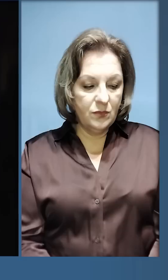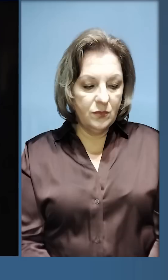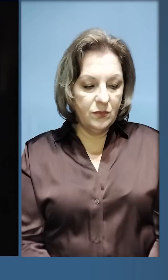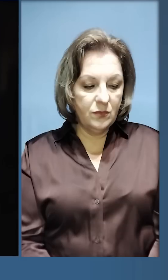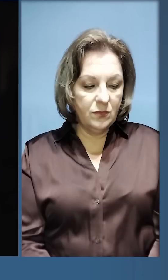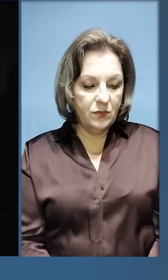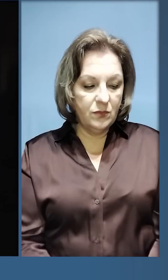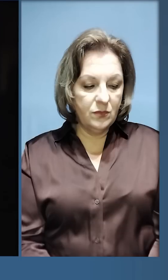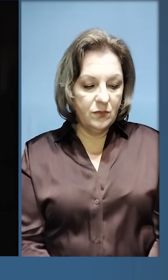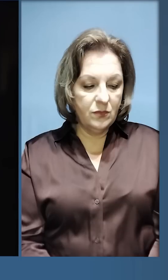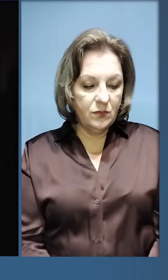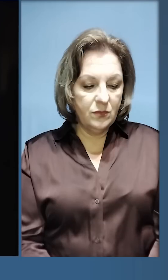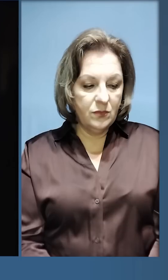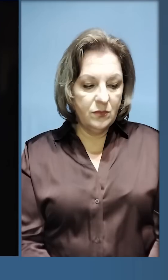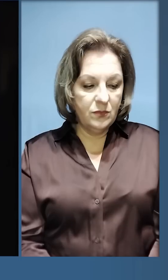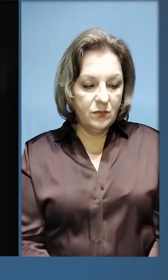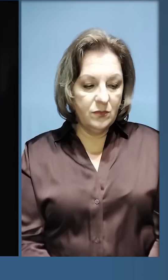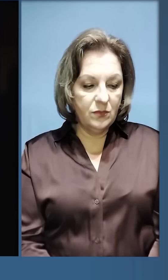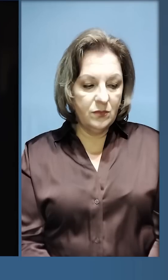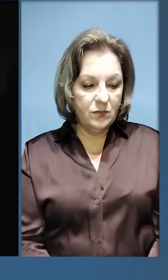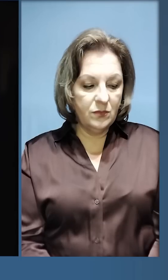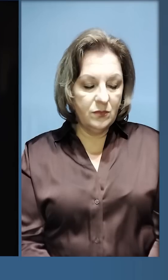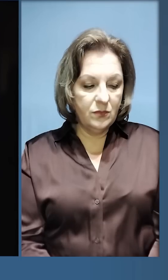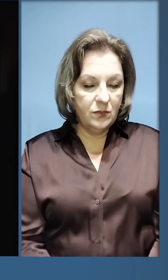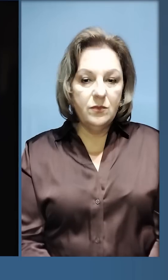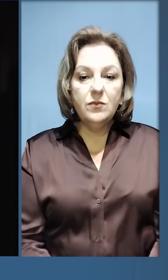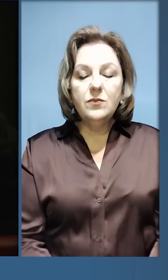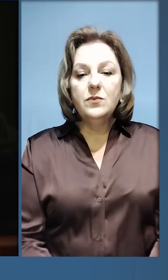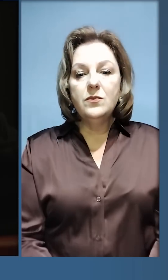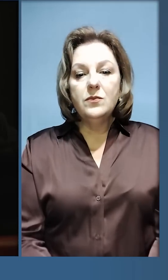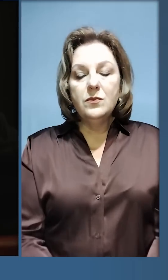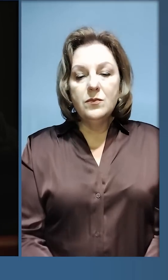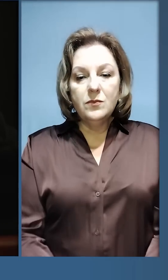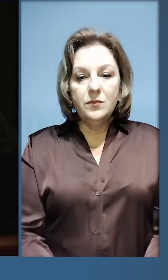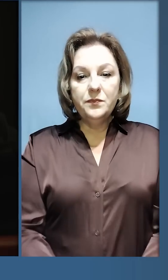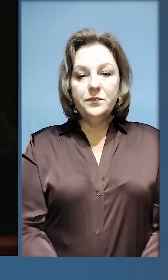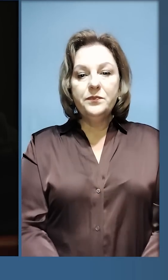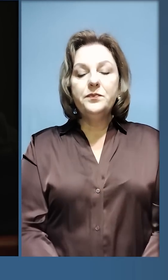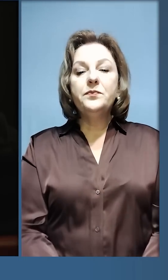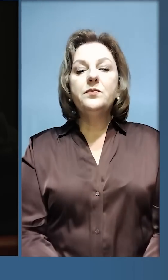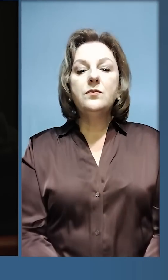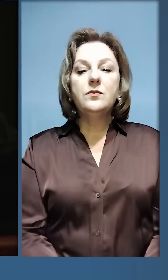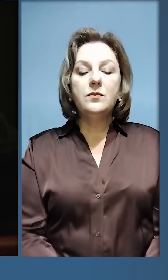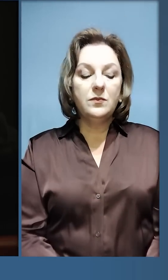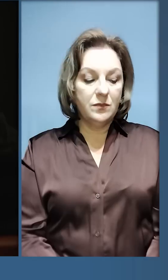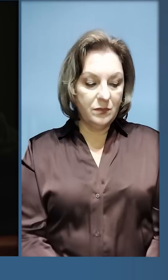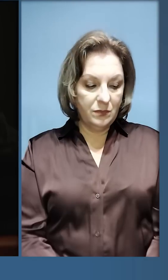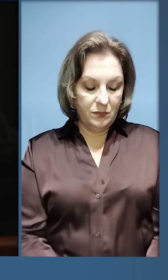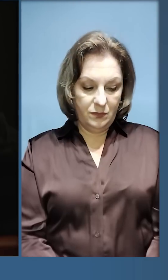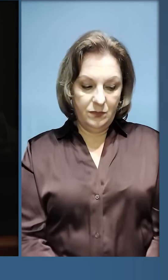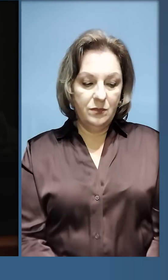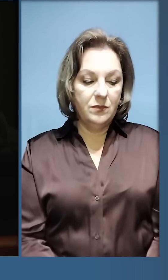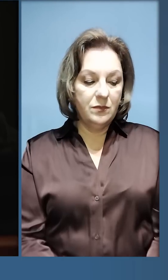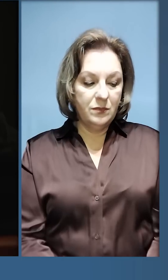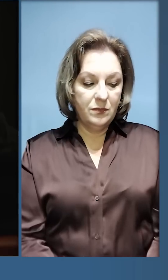funny. And you, I guess, indicated that you can be funny in a daily situation. You can make